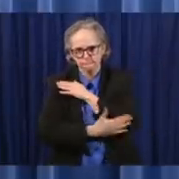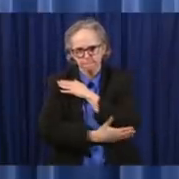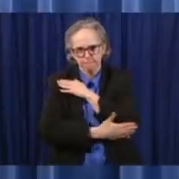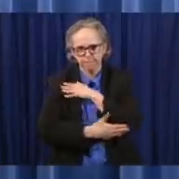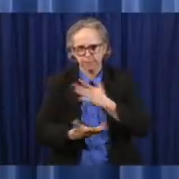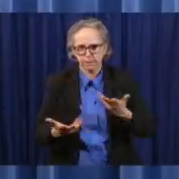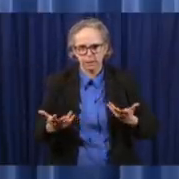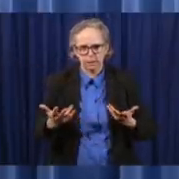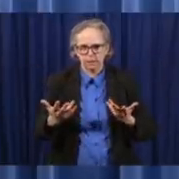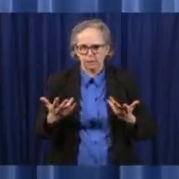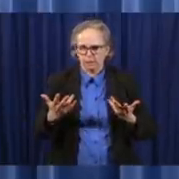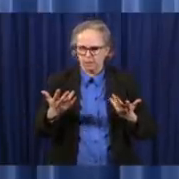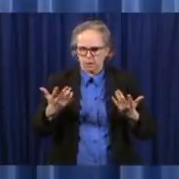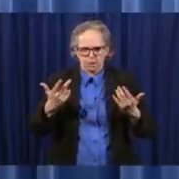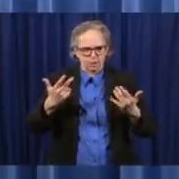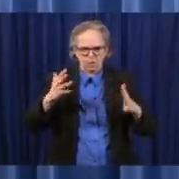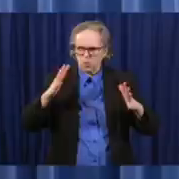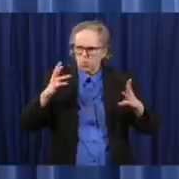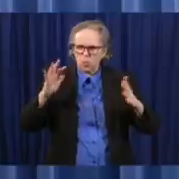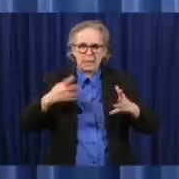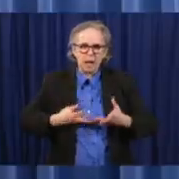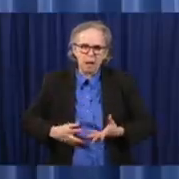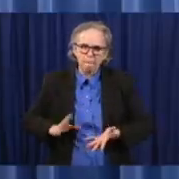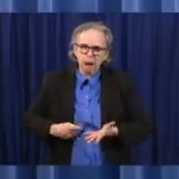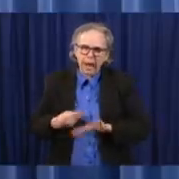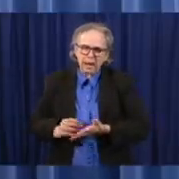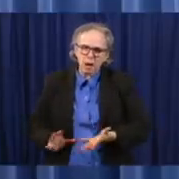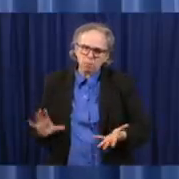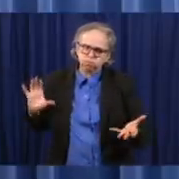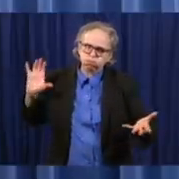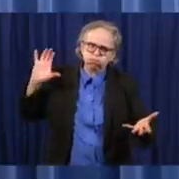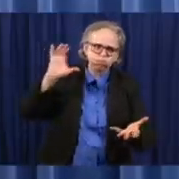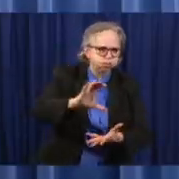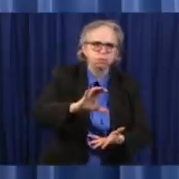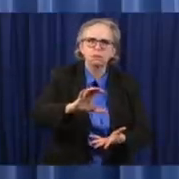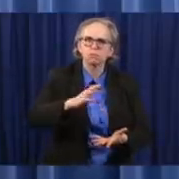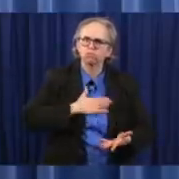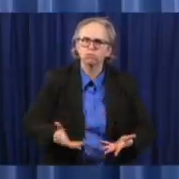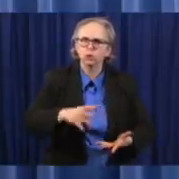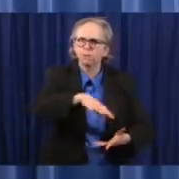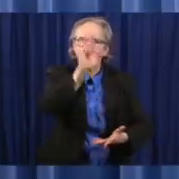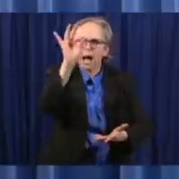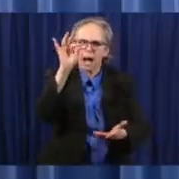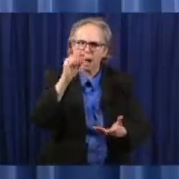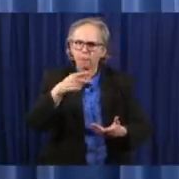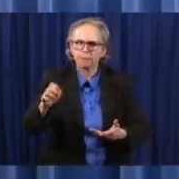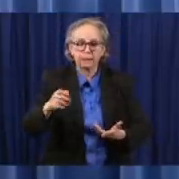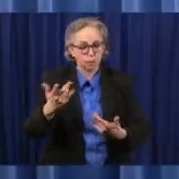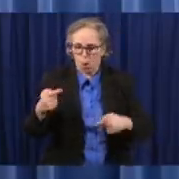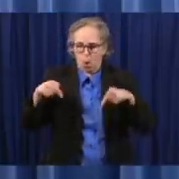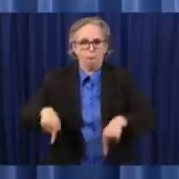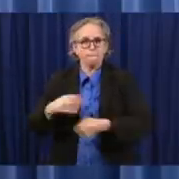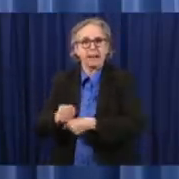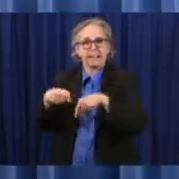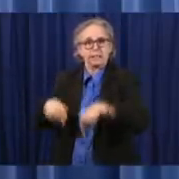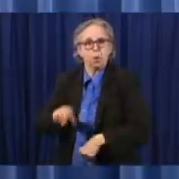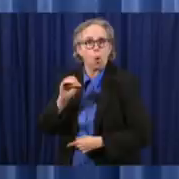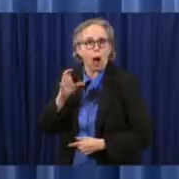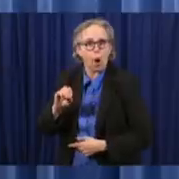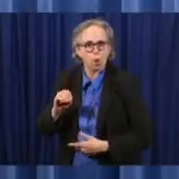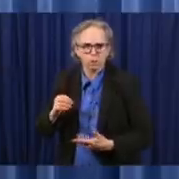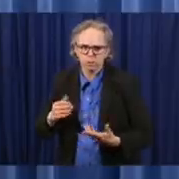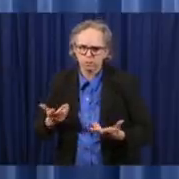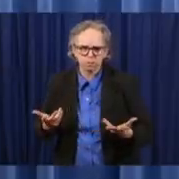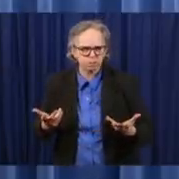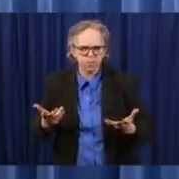money when we can locate this stuff. We are making some of it in the state of Ohio. So we are very aggressive